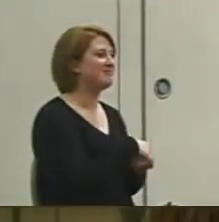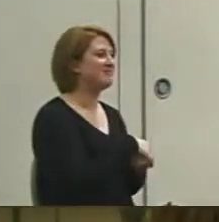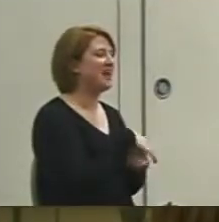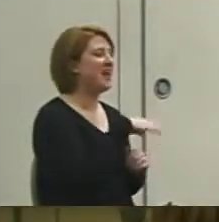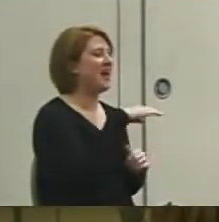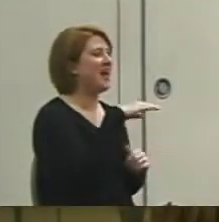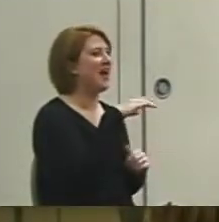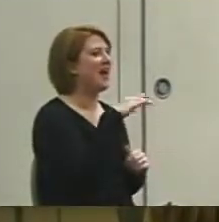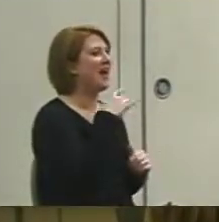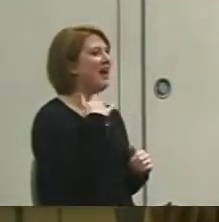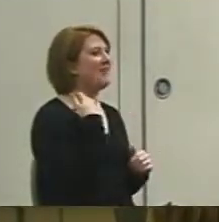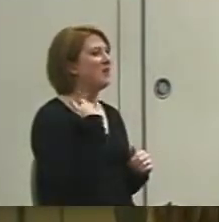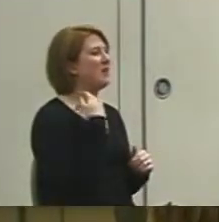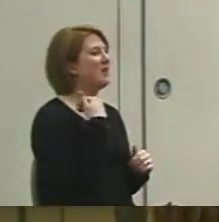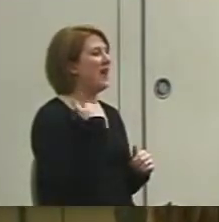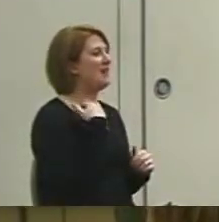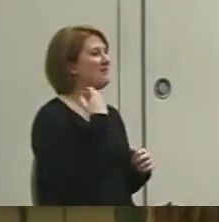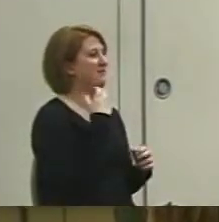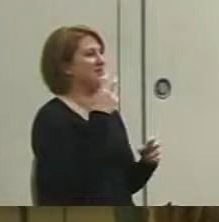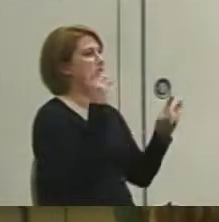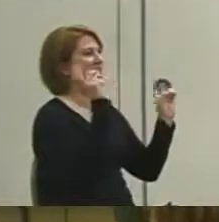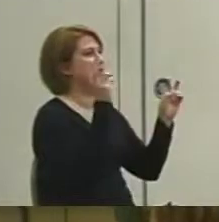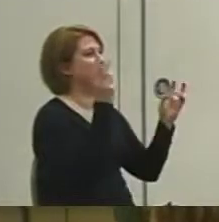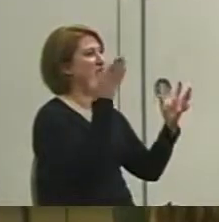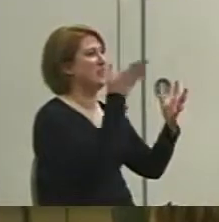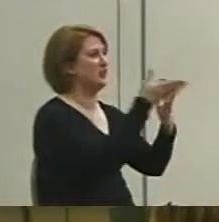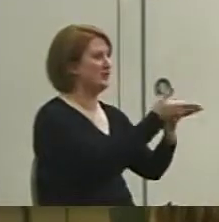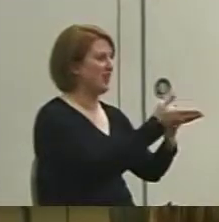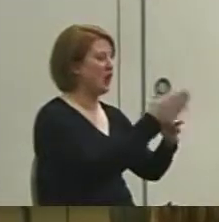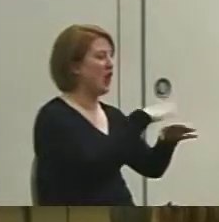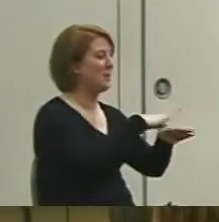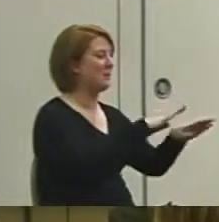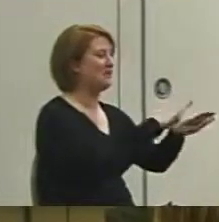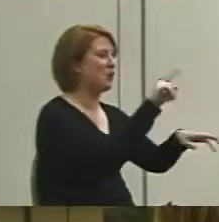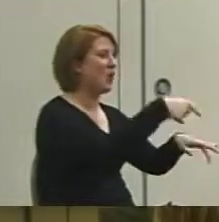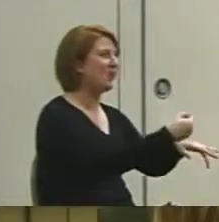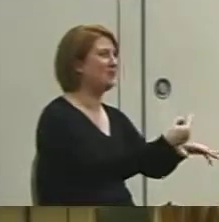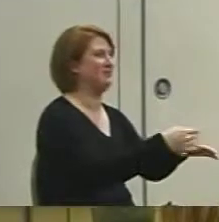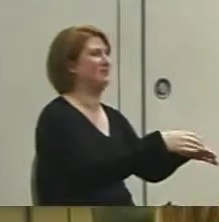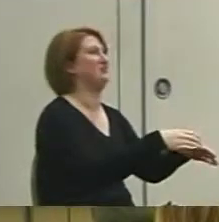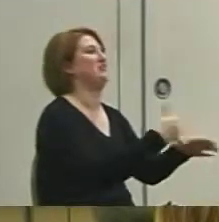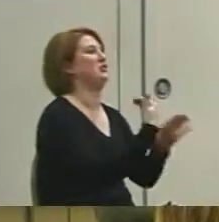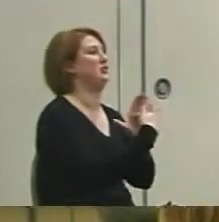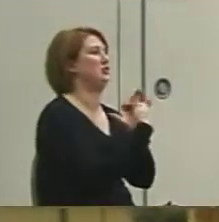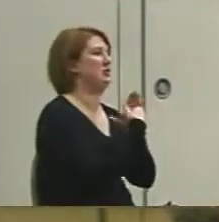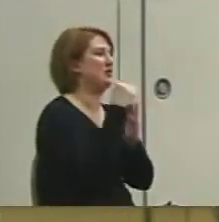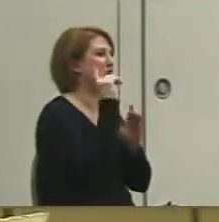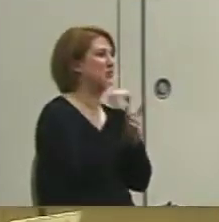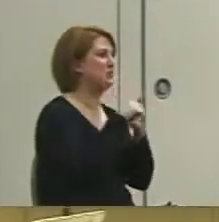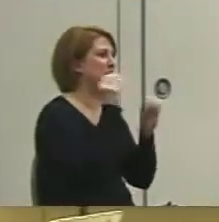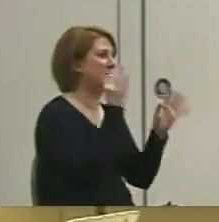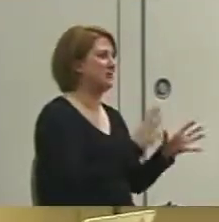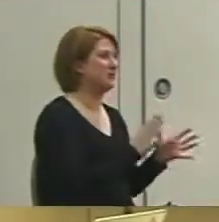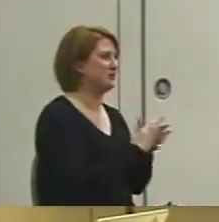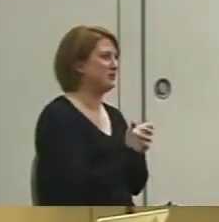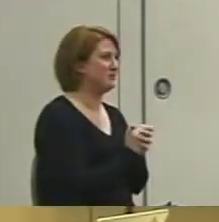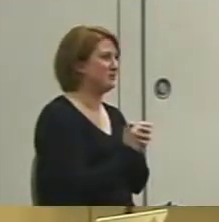I would say we have issues with intervening on behaviors that are only disturbing to teachers and not disruptive to the kid or the